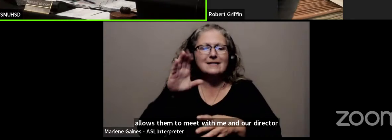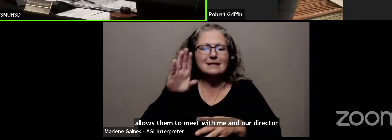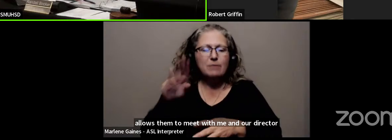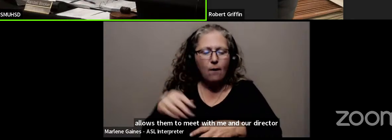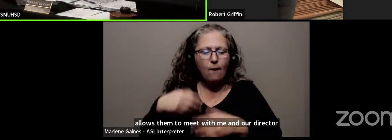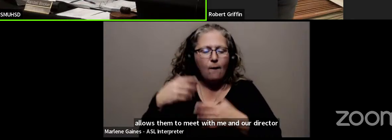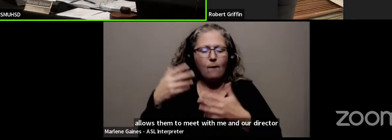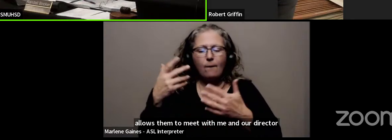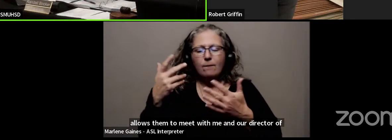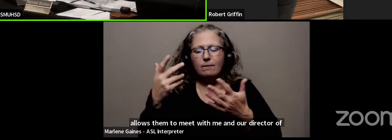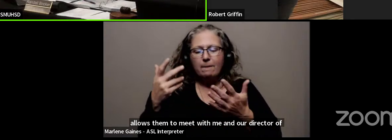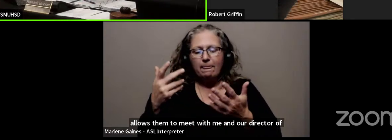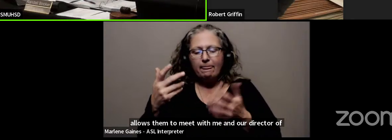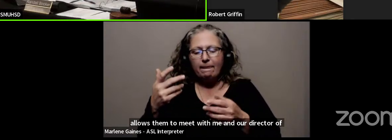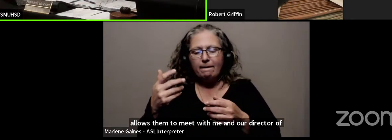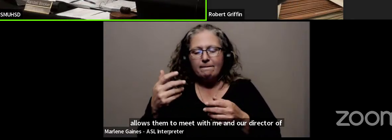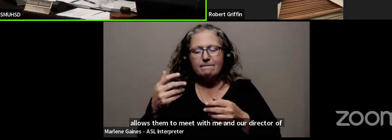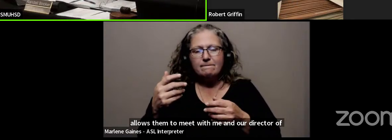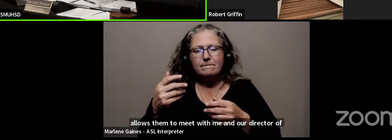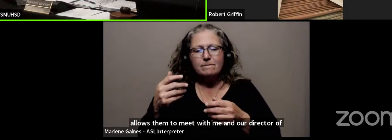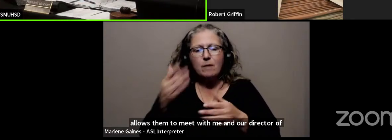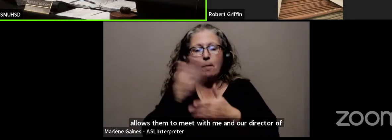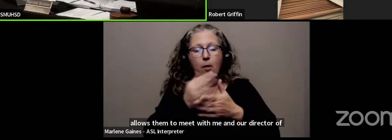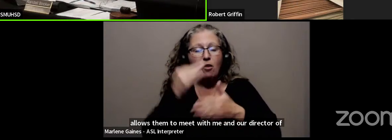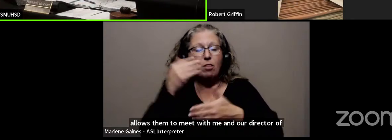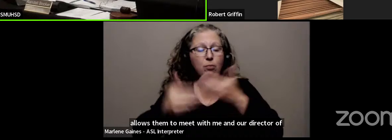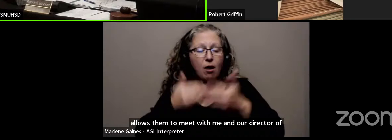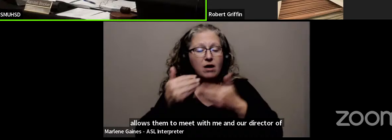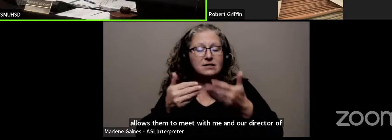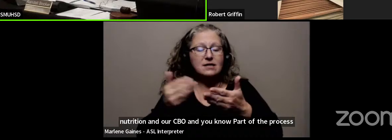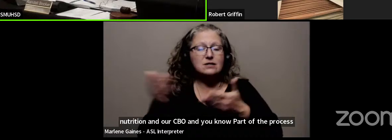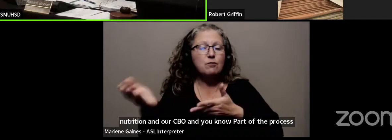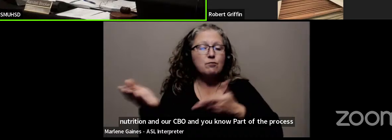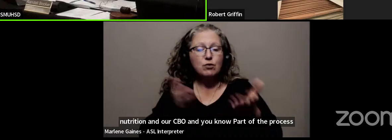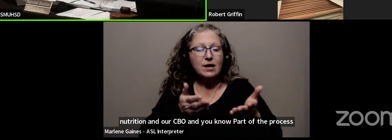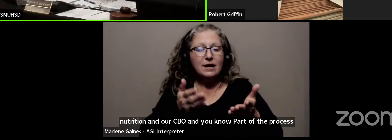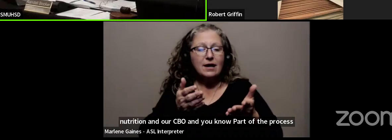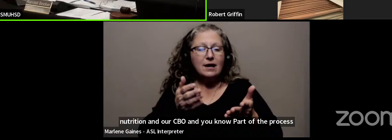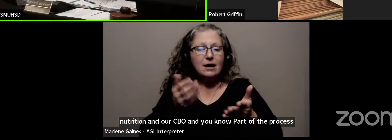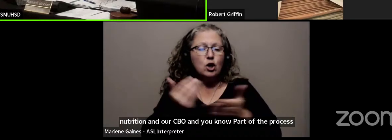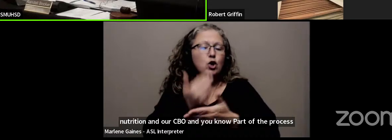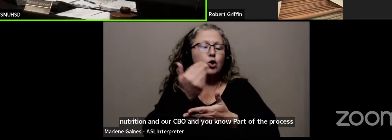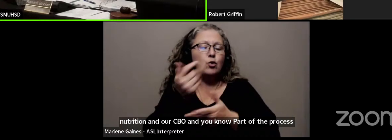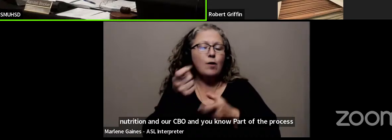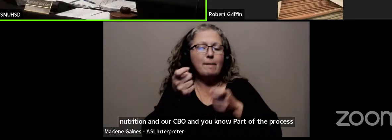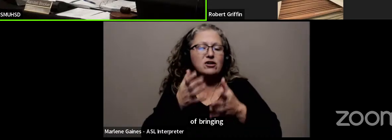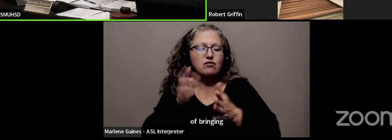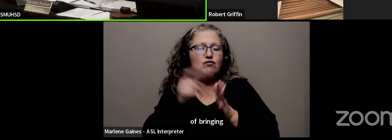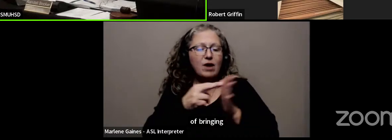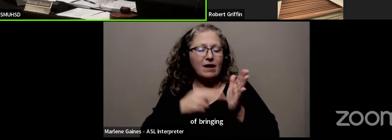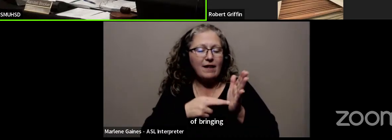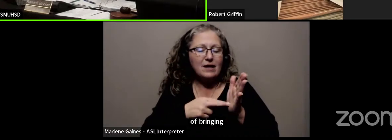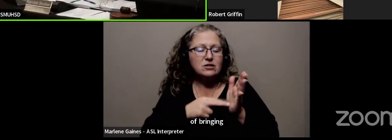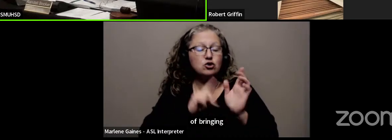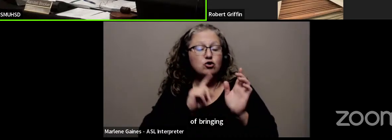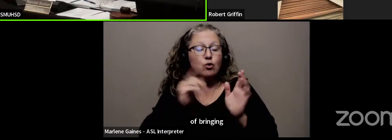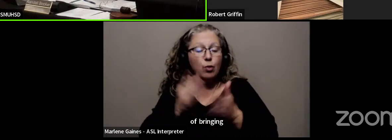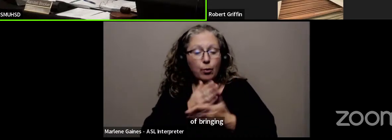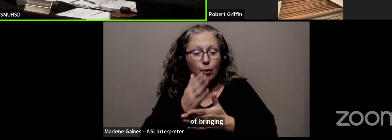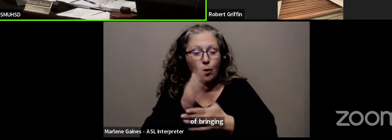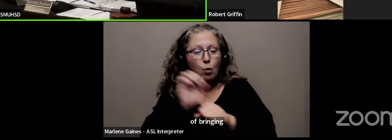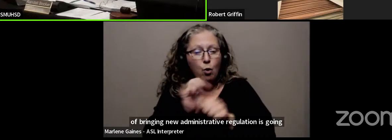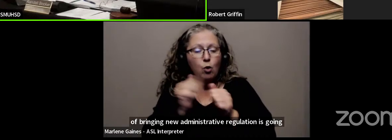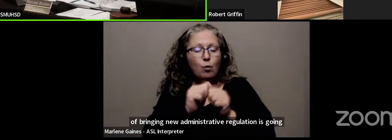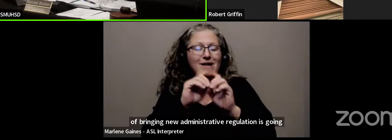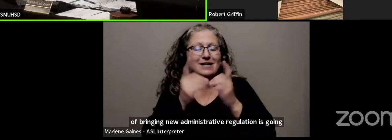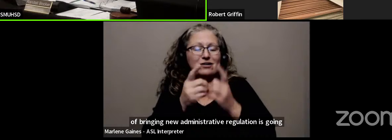CBO, and part of the process of bringing new administrative regulation is going through that work with